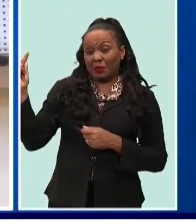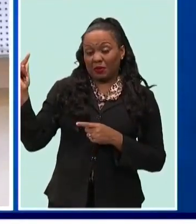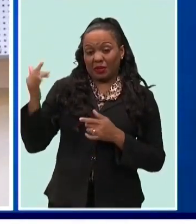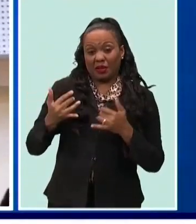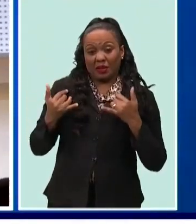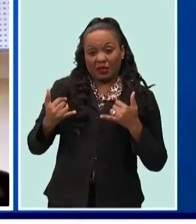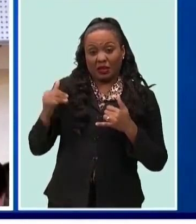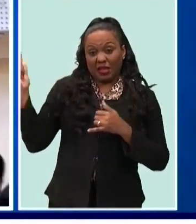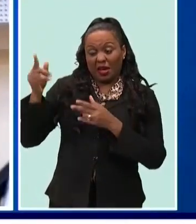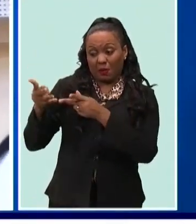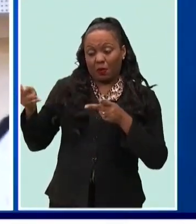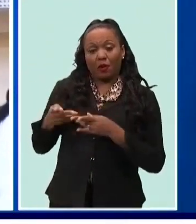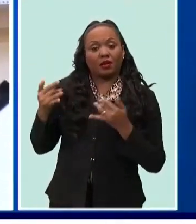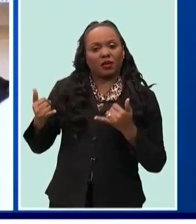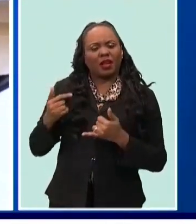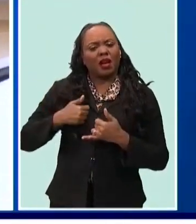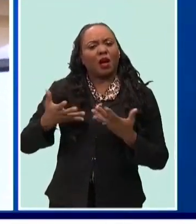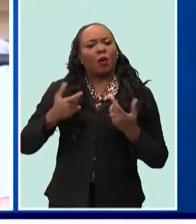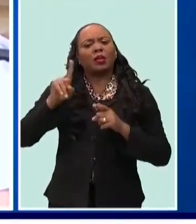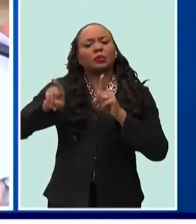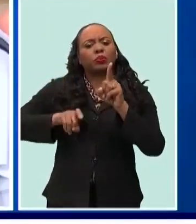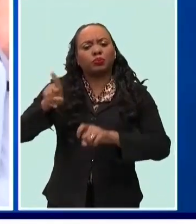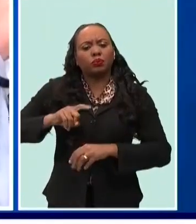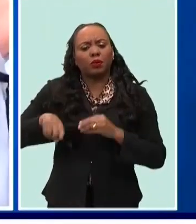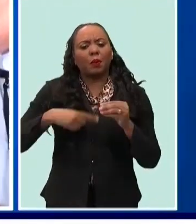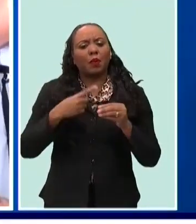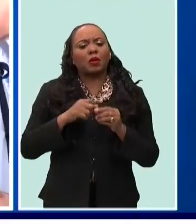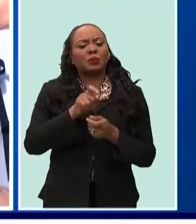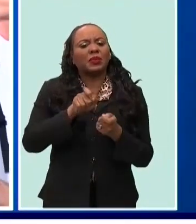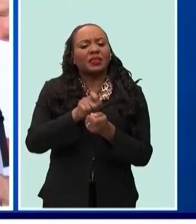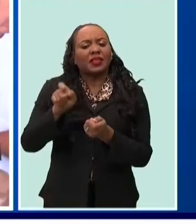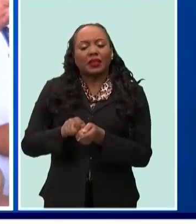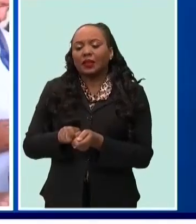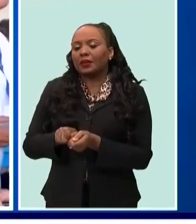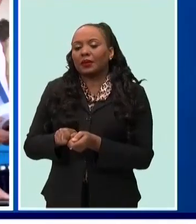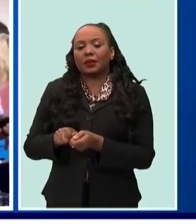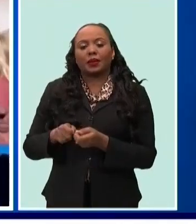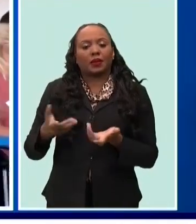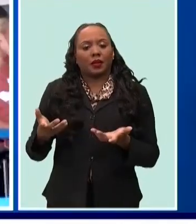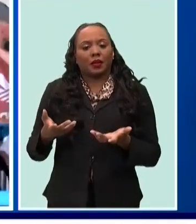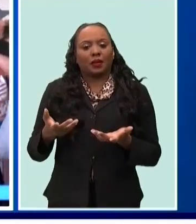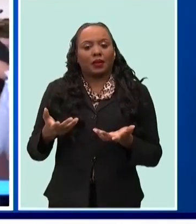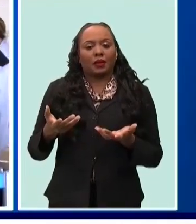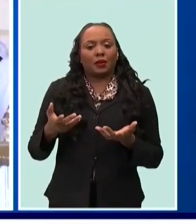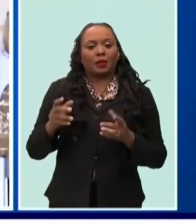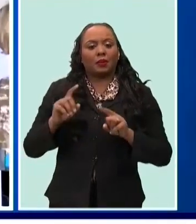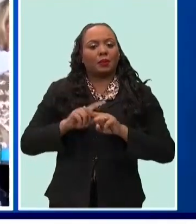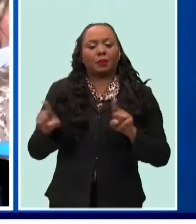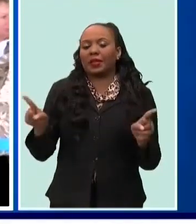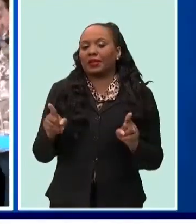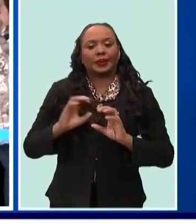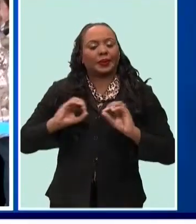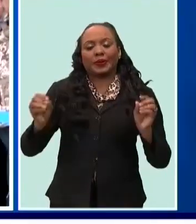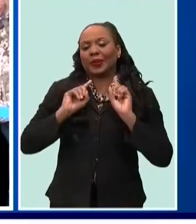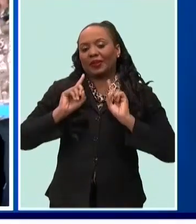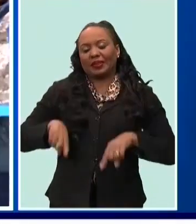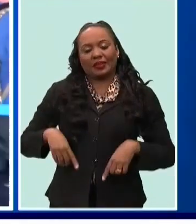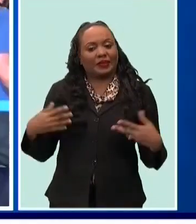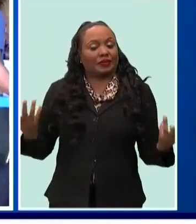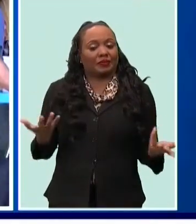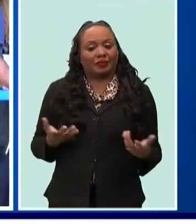a word from AA officials on the specifics of the cancellations and just how many passengers were affected was